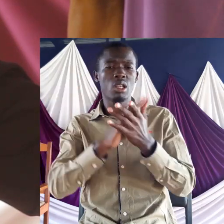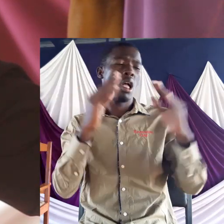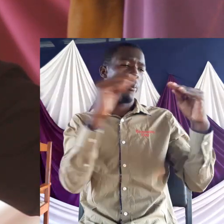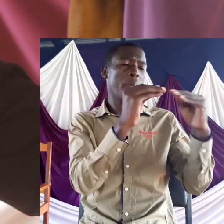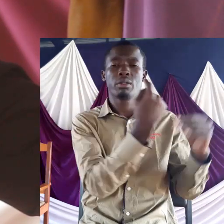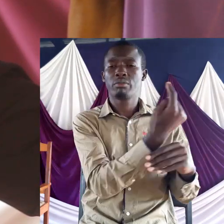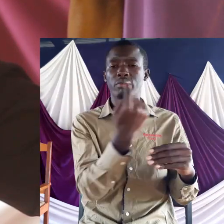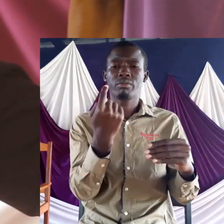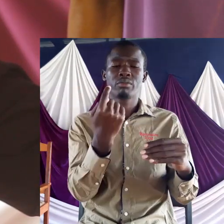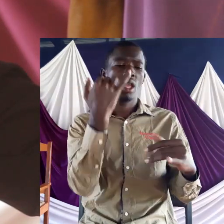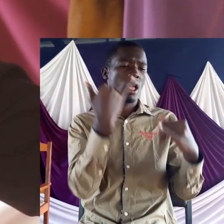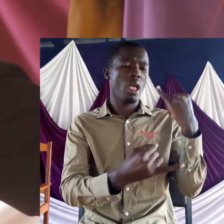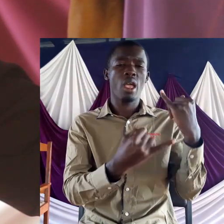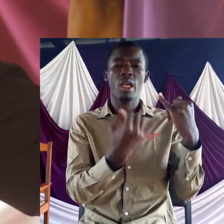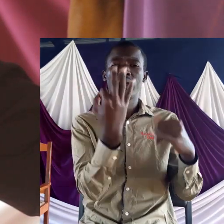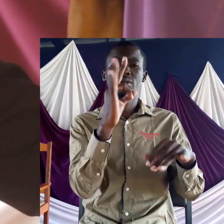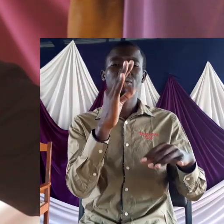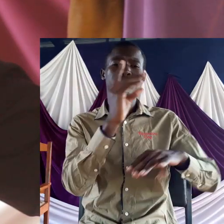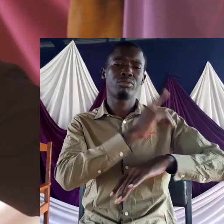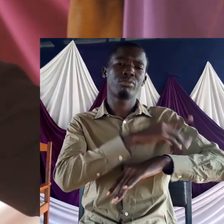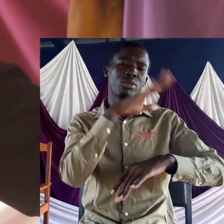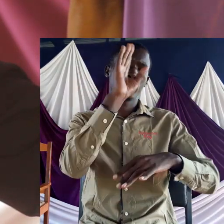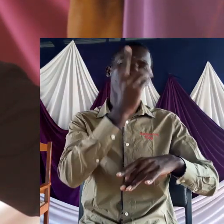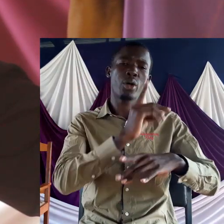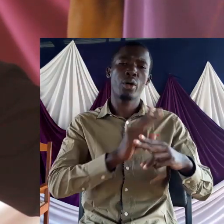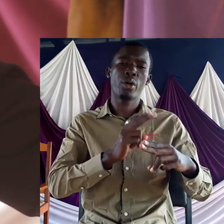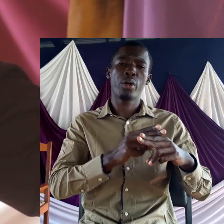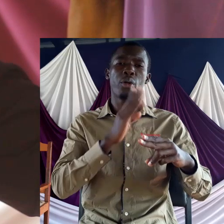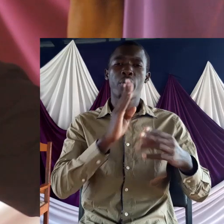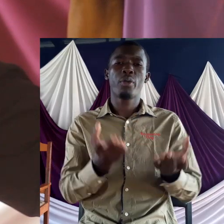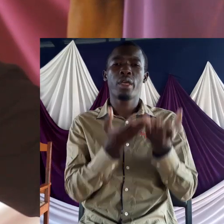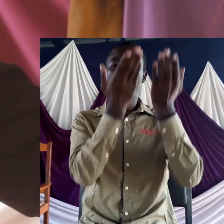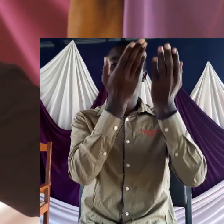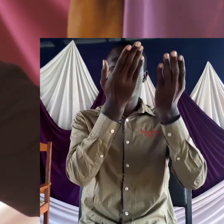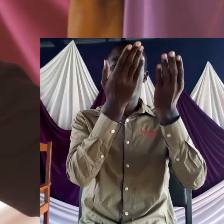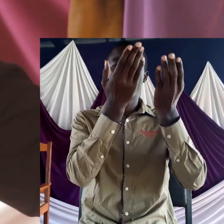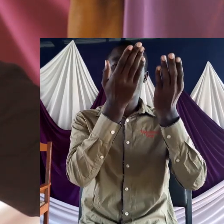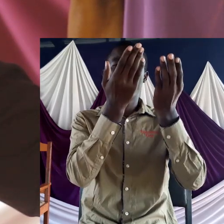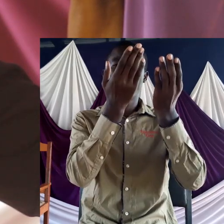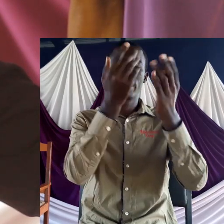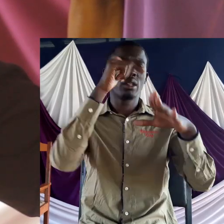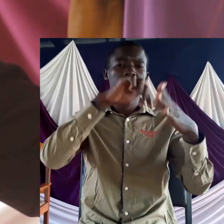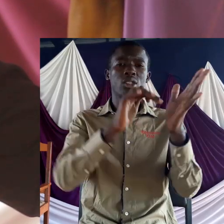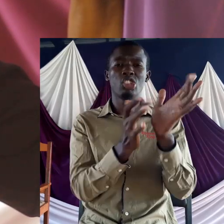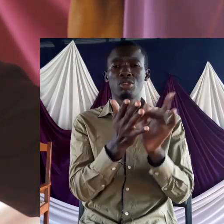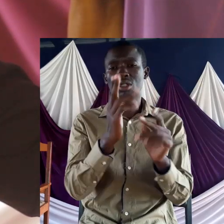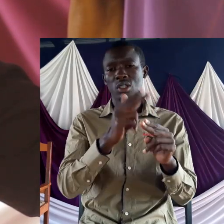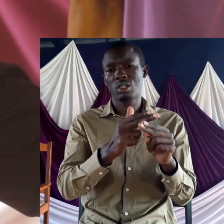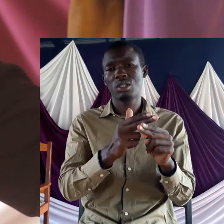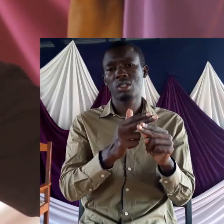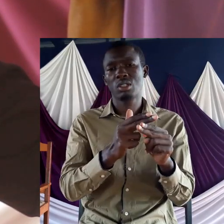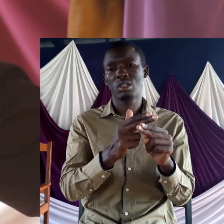May by the end of this day, Lord, your name be lifted up high and glorified forever and ever. For this is my humble